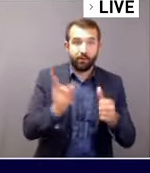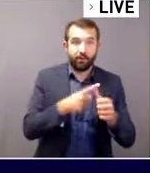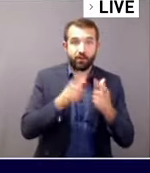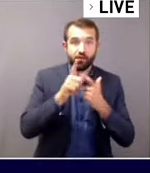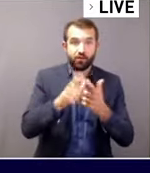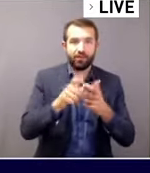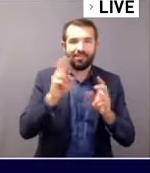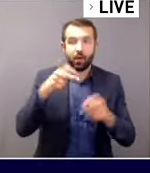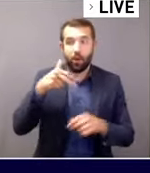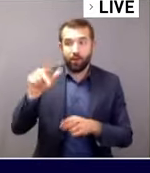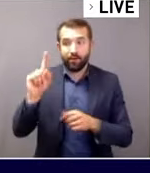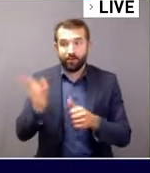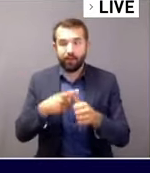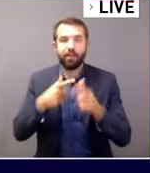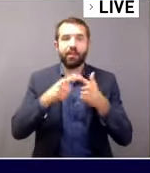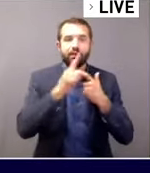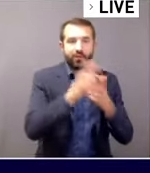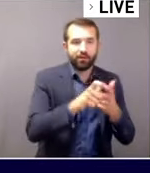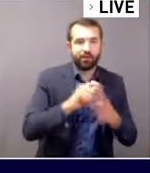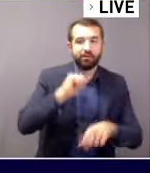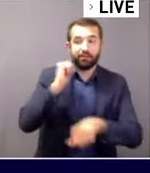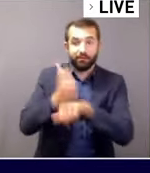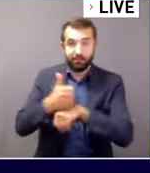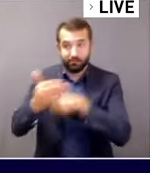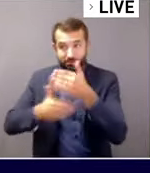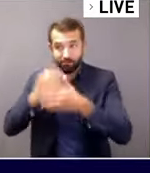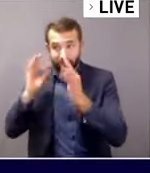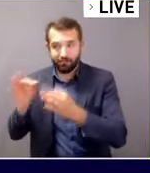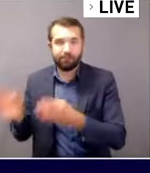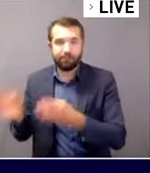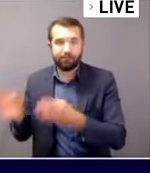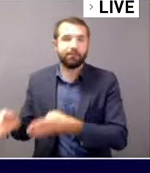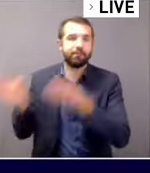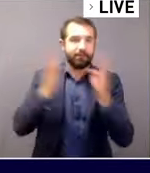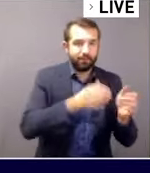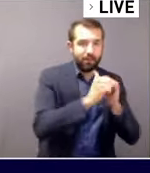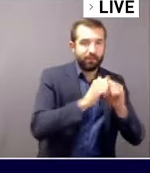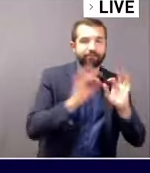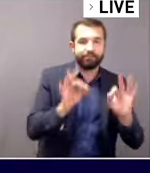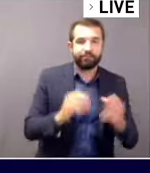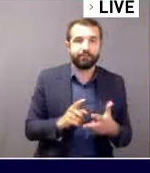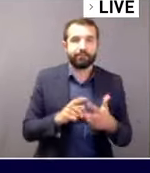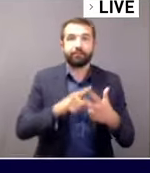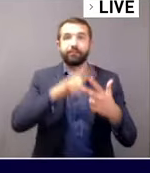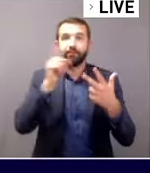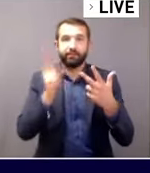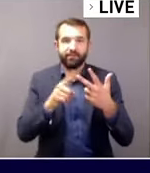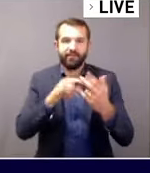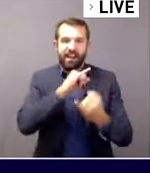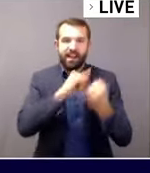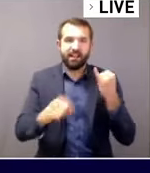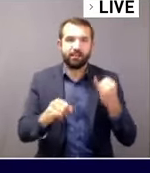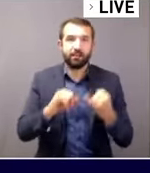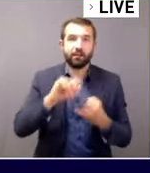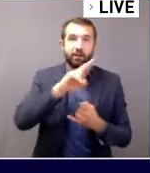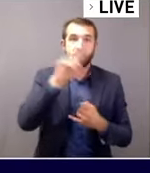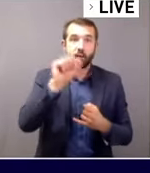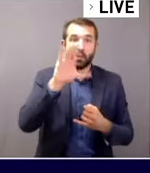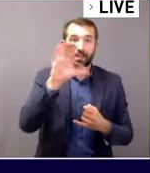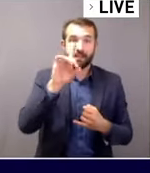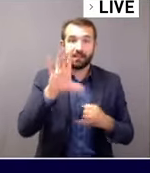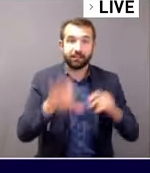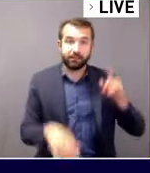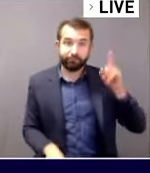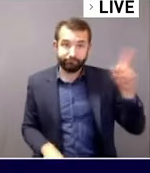case. Okay, and last question. The US CDC is relaxing some of its travel guidance.